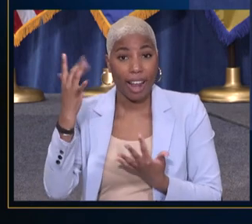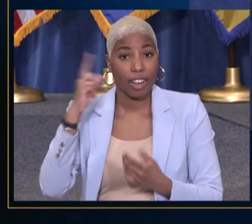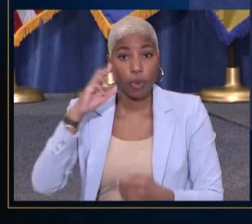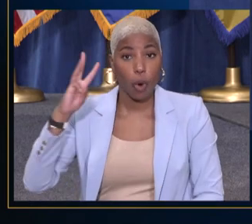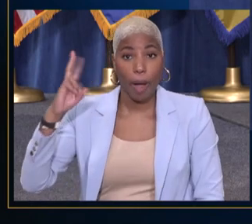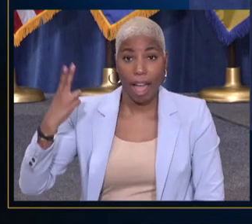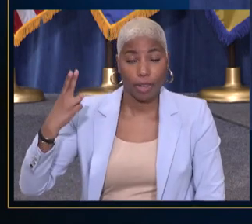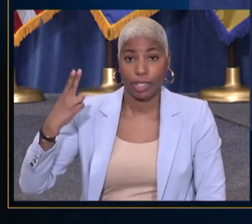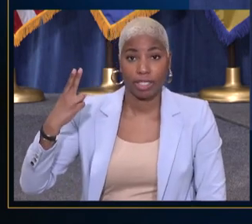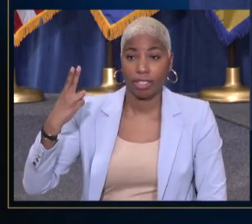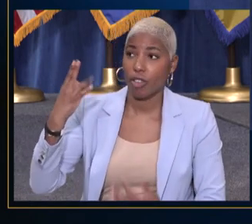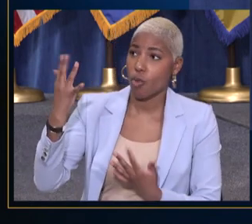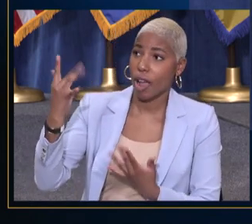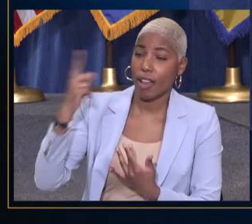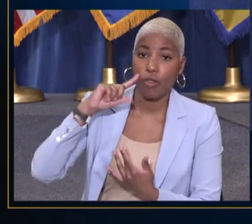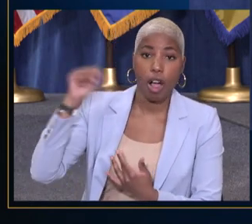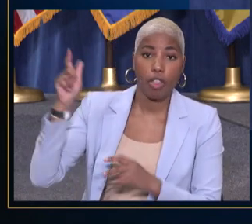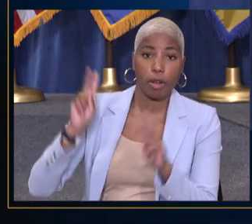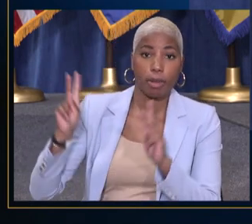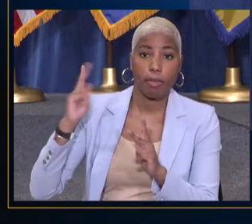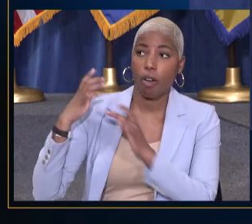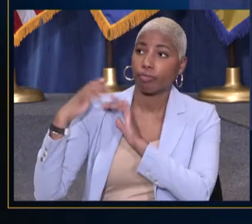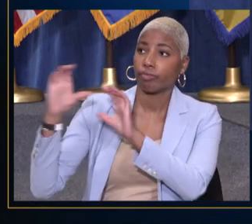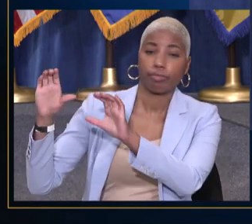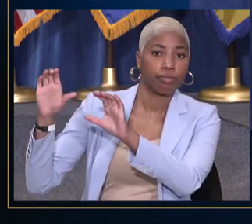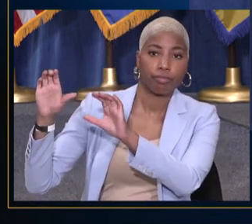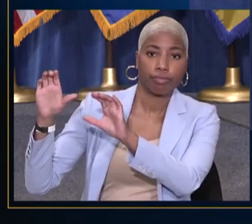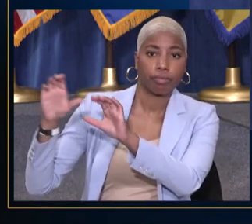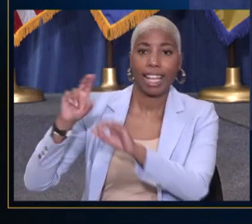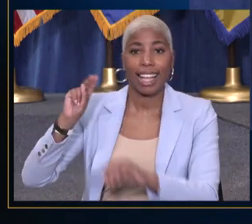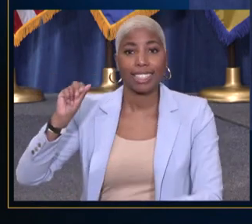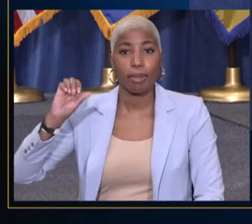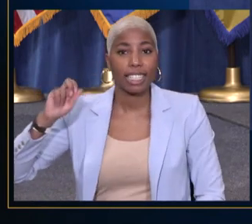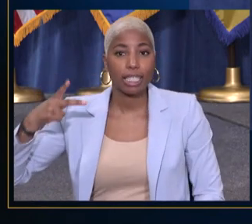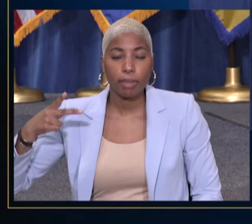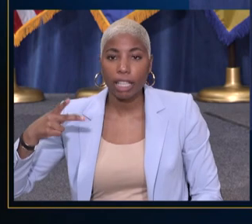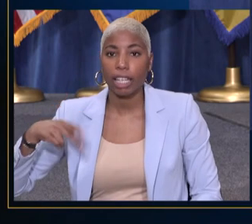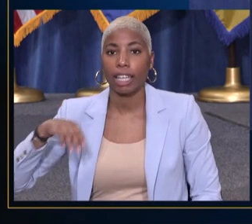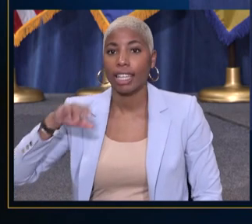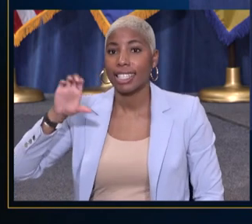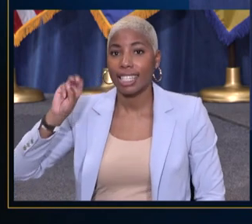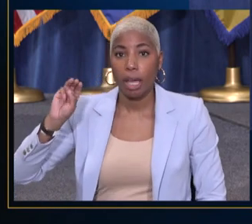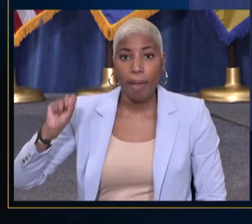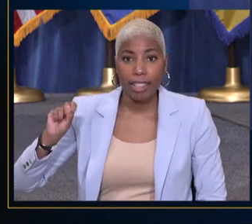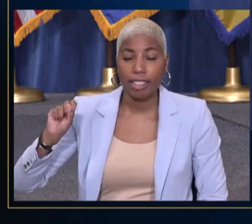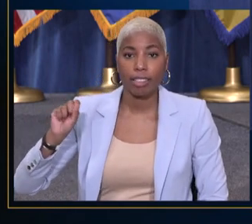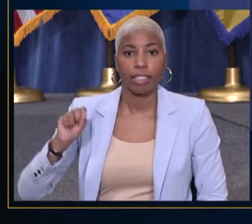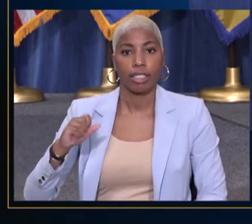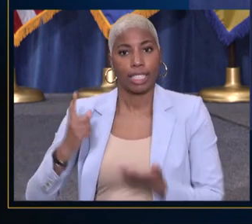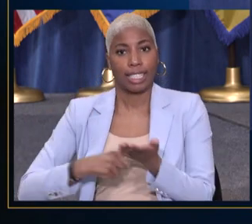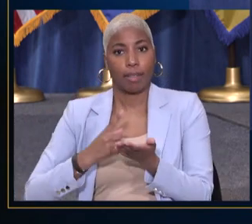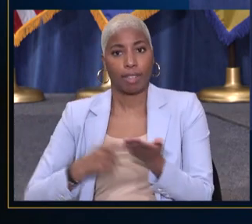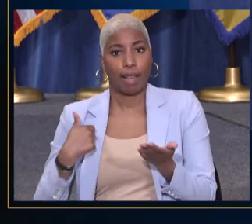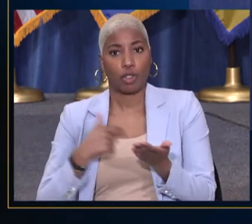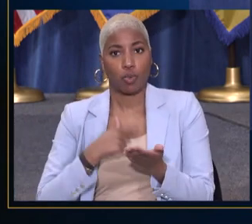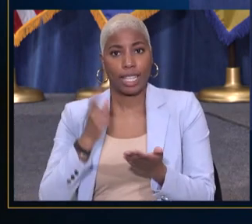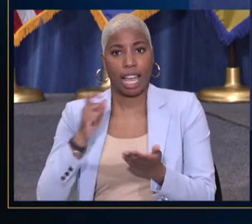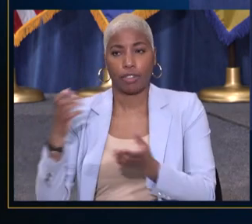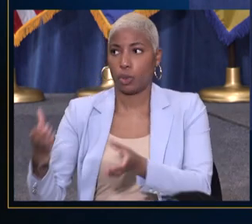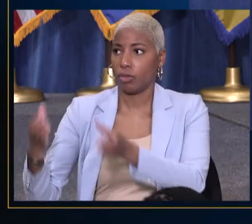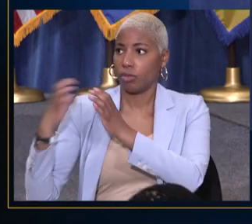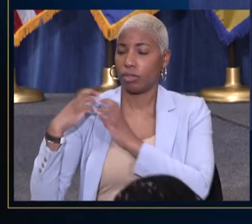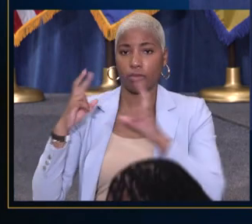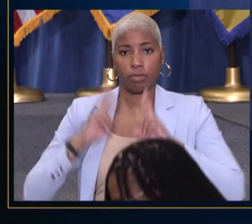House or CMS or the NAACP to step up and realize our own power, our own individual power